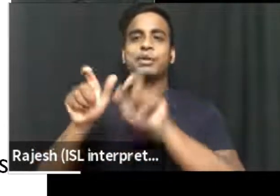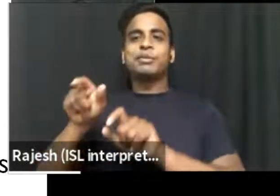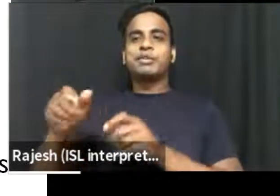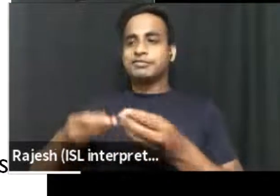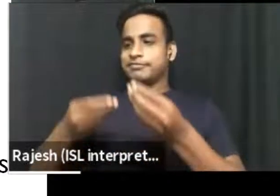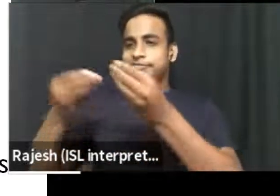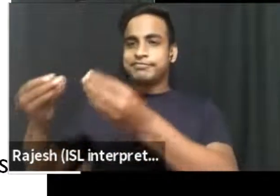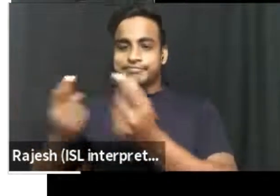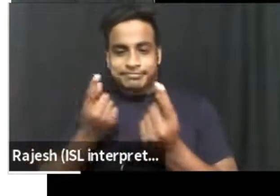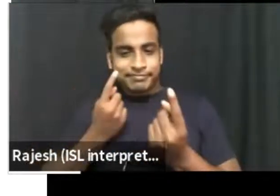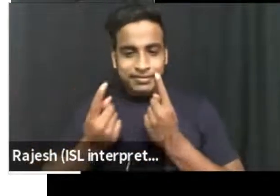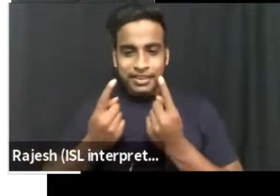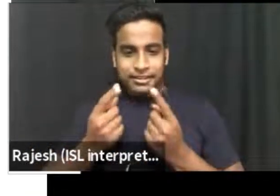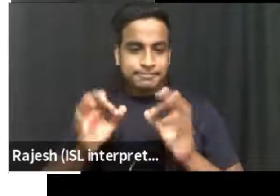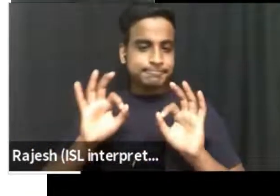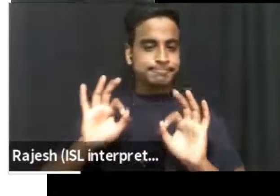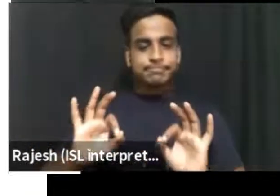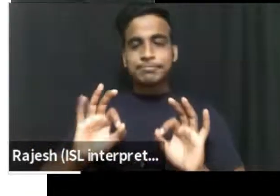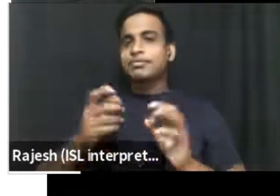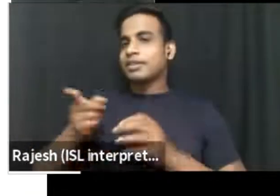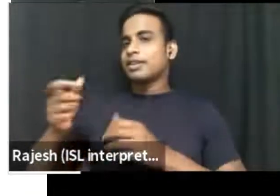submitted and